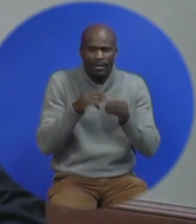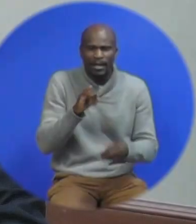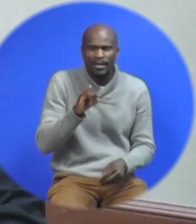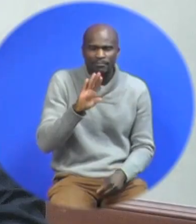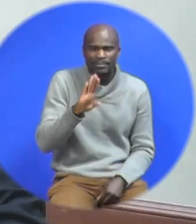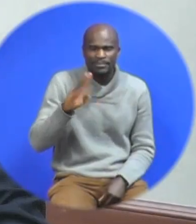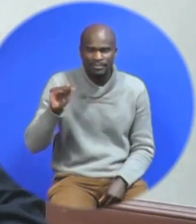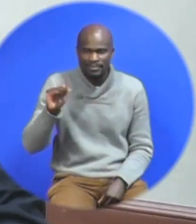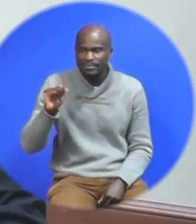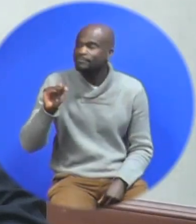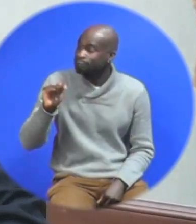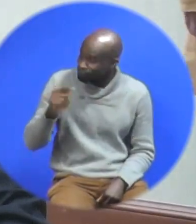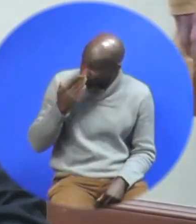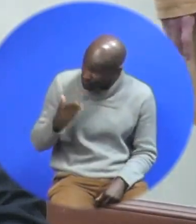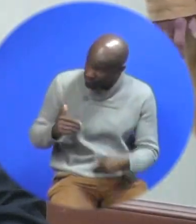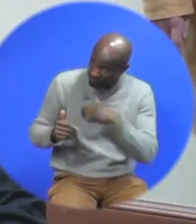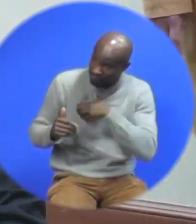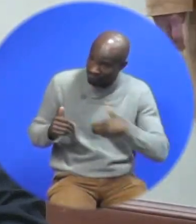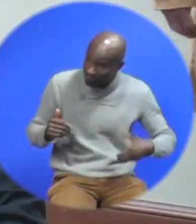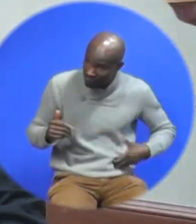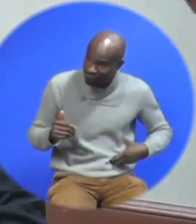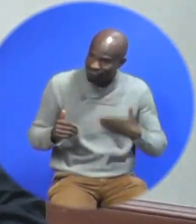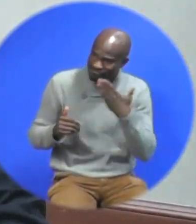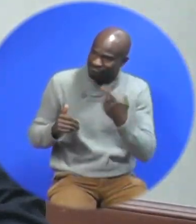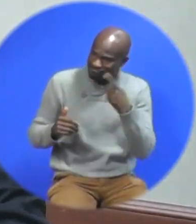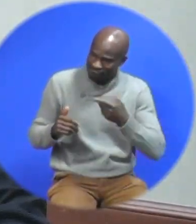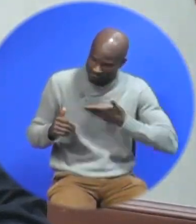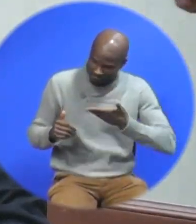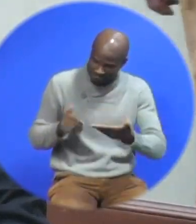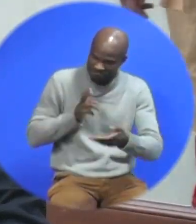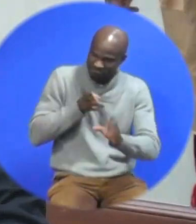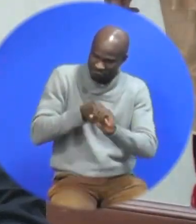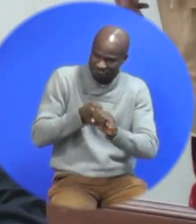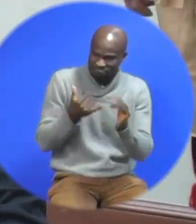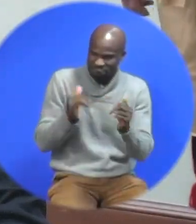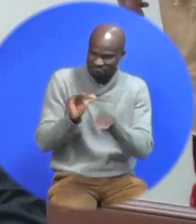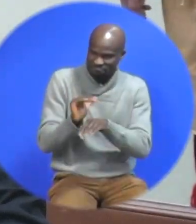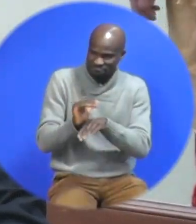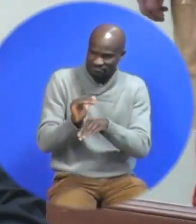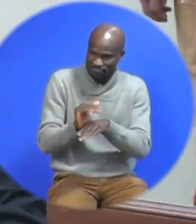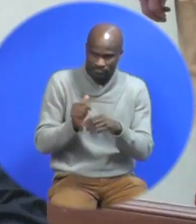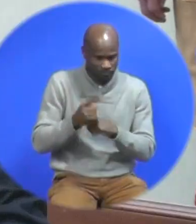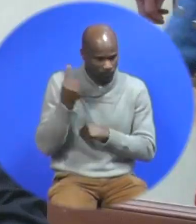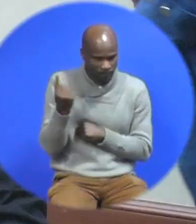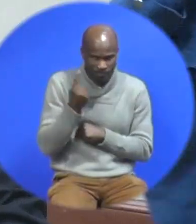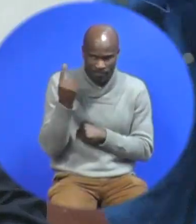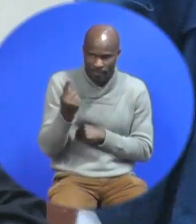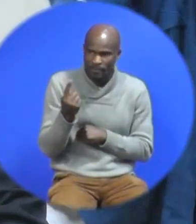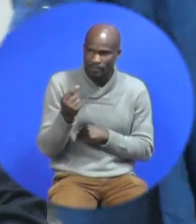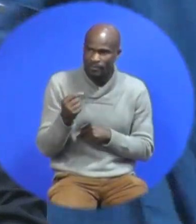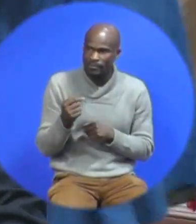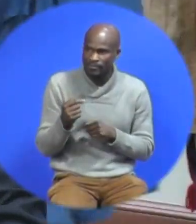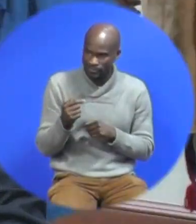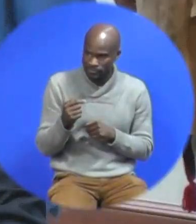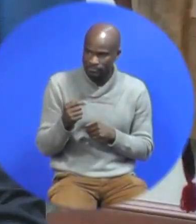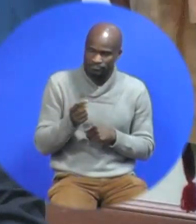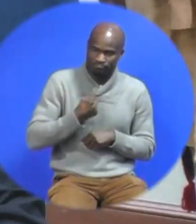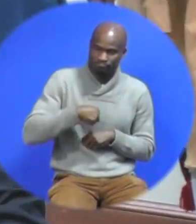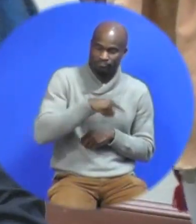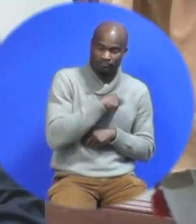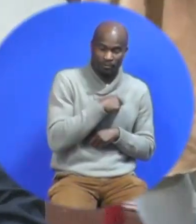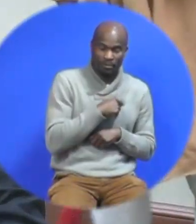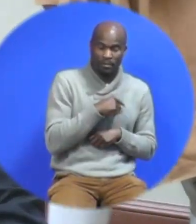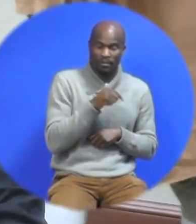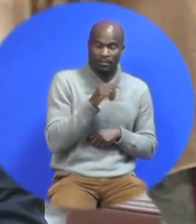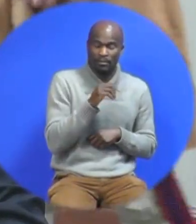Thanks, Mayor, and thank you for allowing me to join you this evening. As always, as the Council of Governments, we're appreciative of the partnership